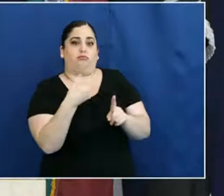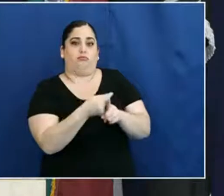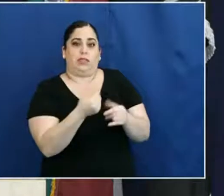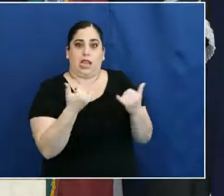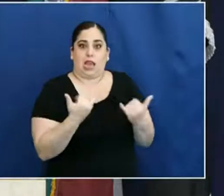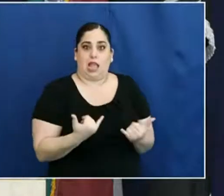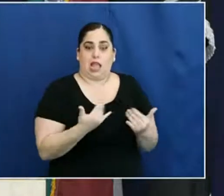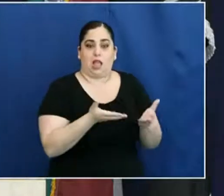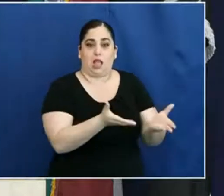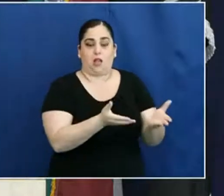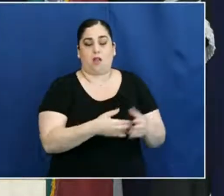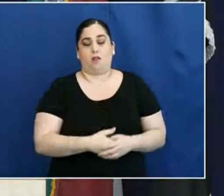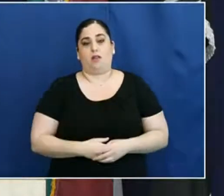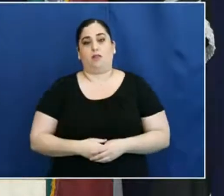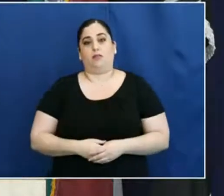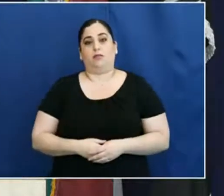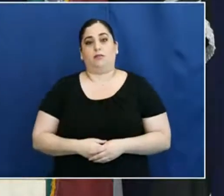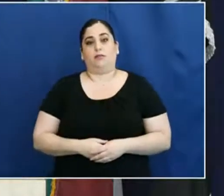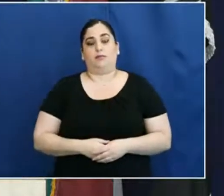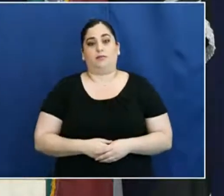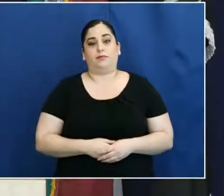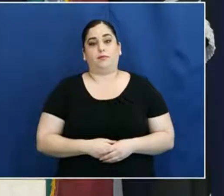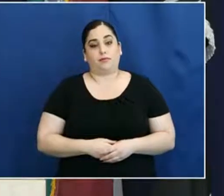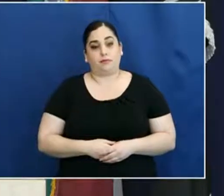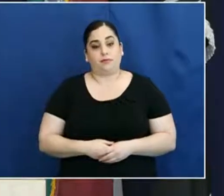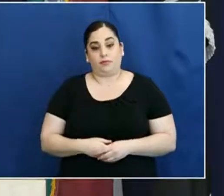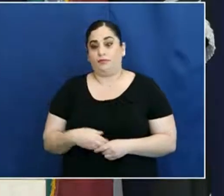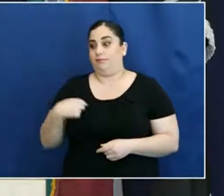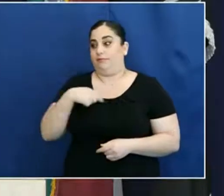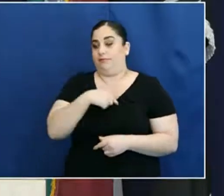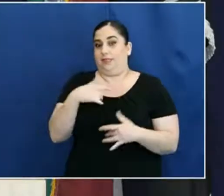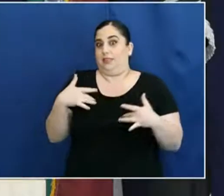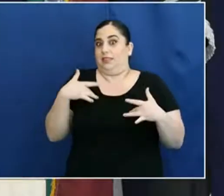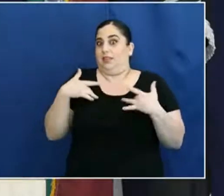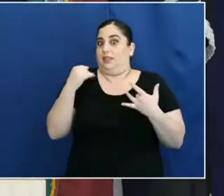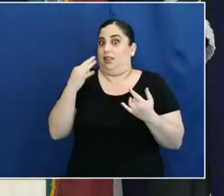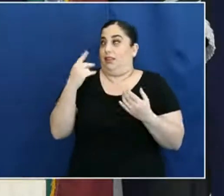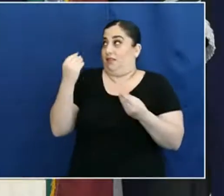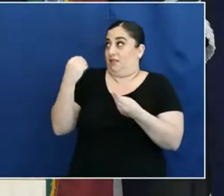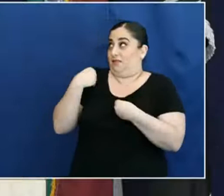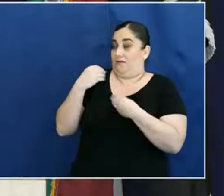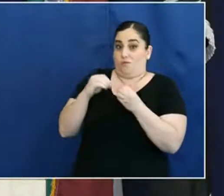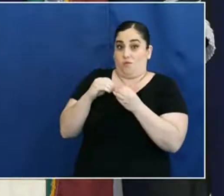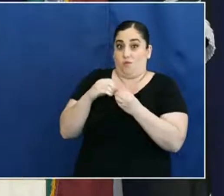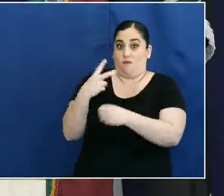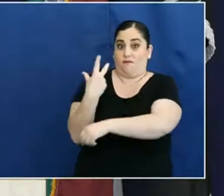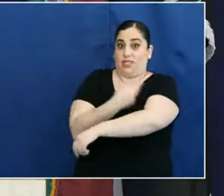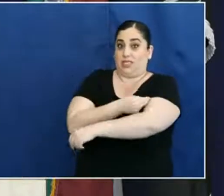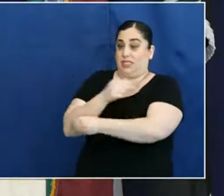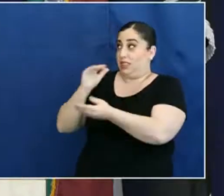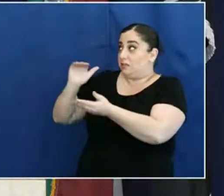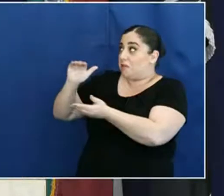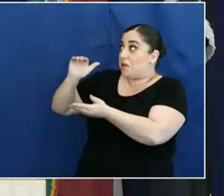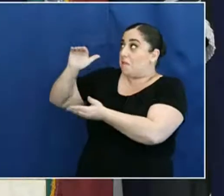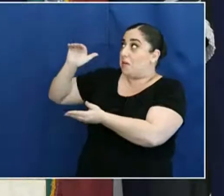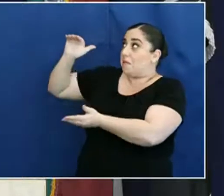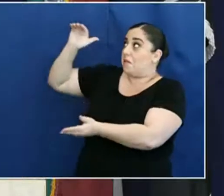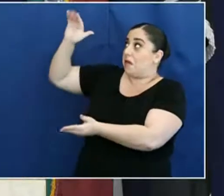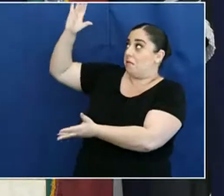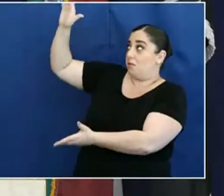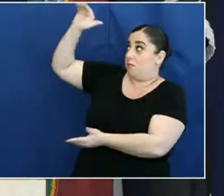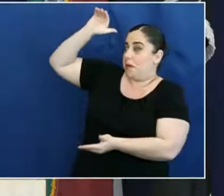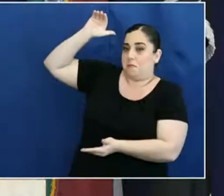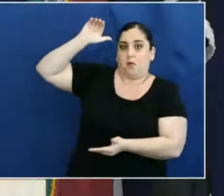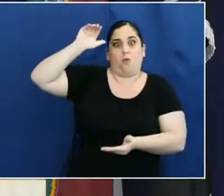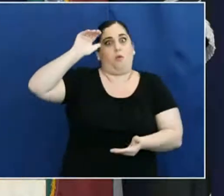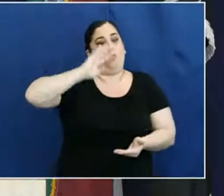good news and encouraging news is when the supply increases, we are well positioned. With some 30 sites around the county, we can do